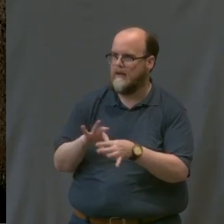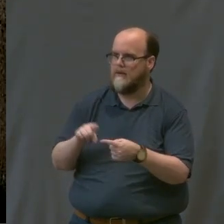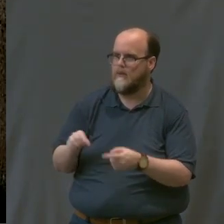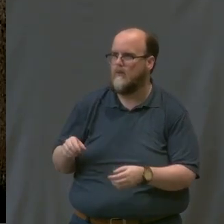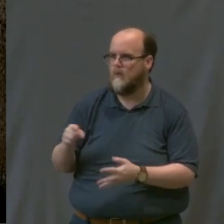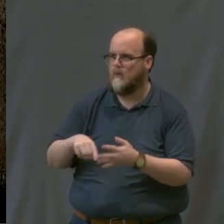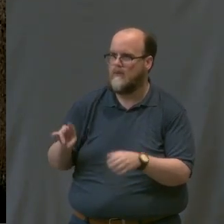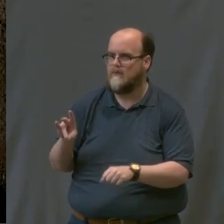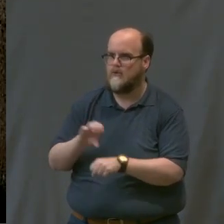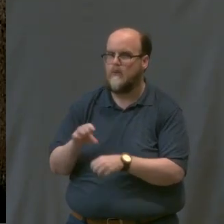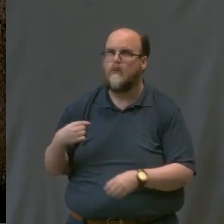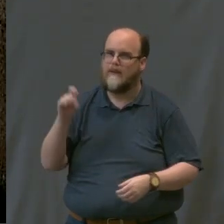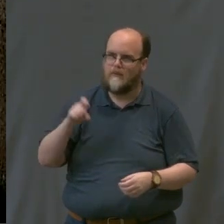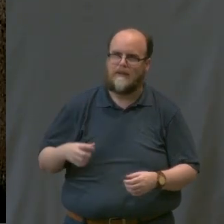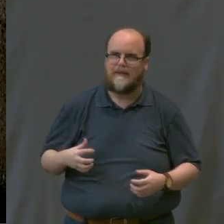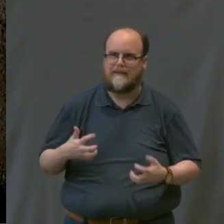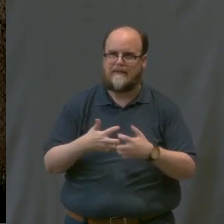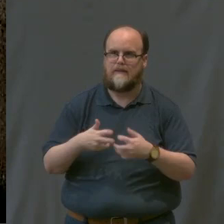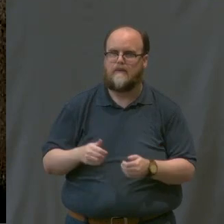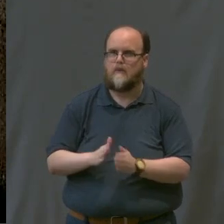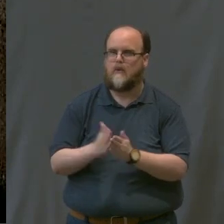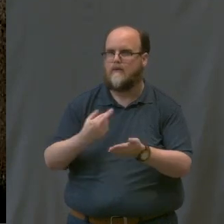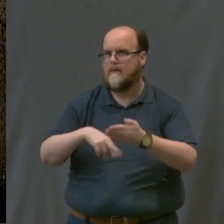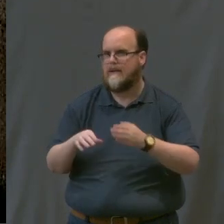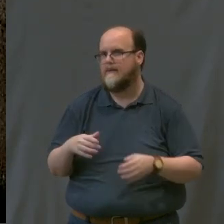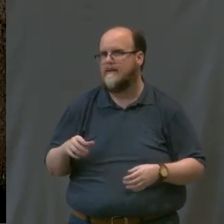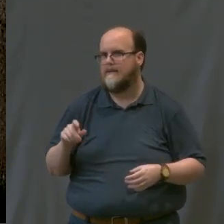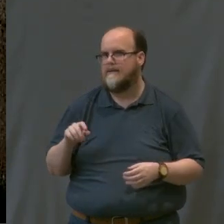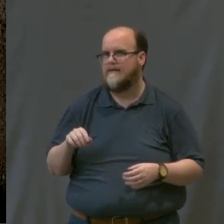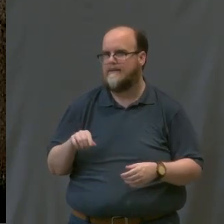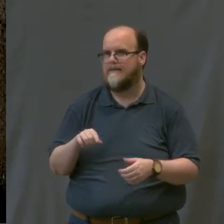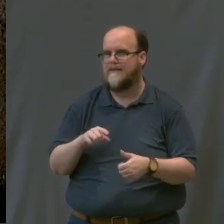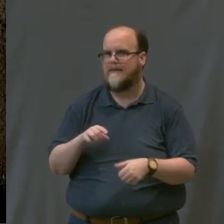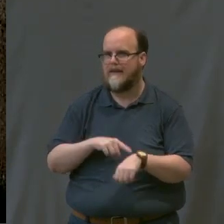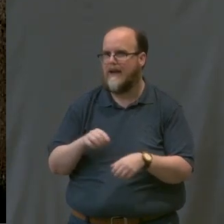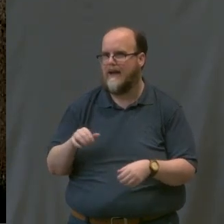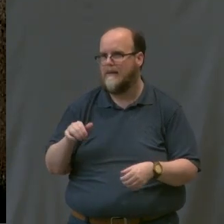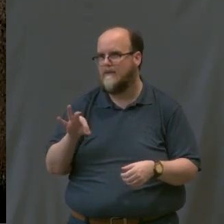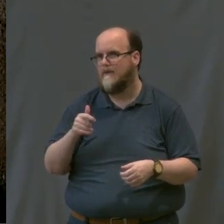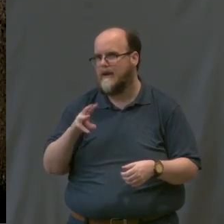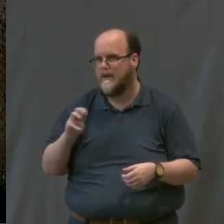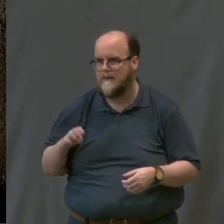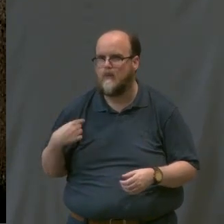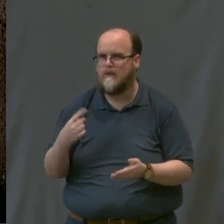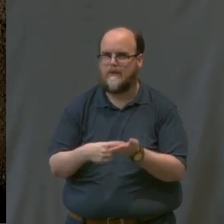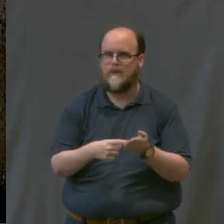We've got to remain consistent with the book of Revelation and the time frame that we're talking about when we go about